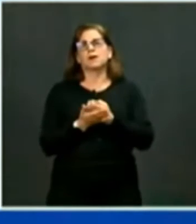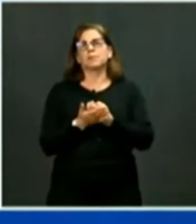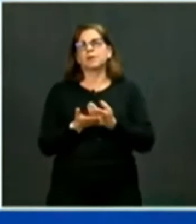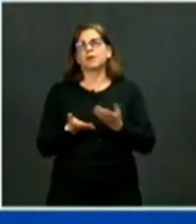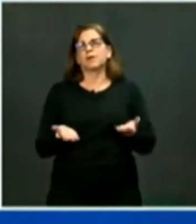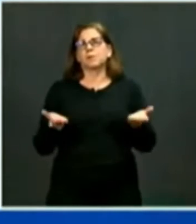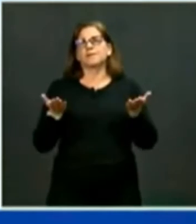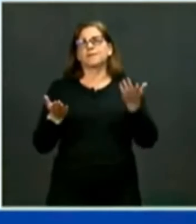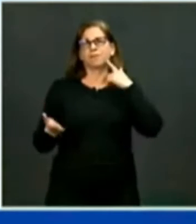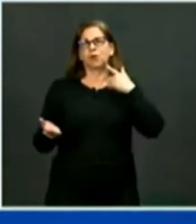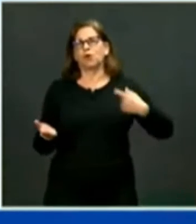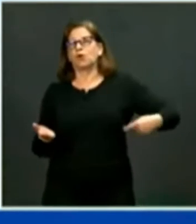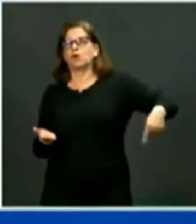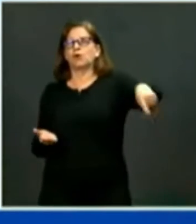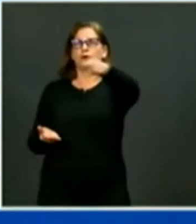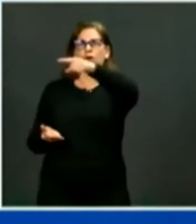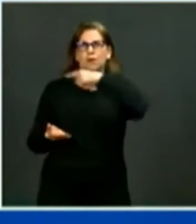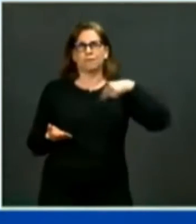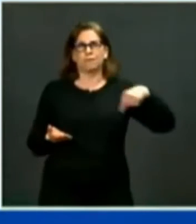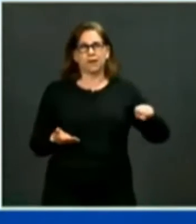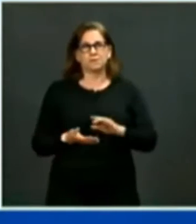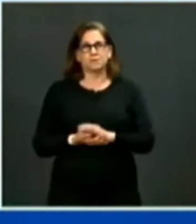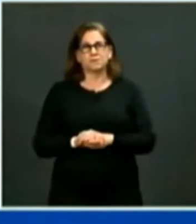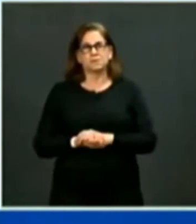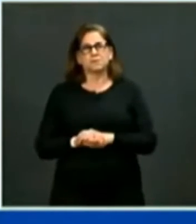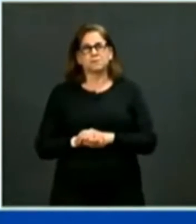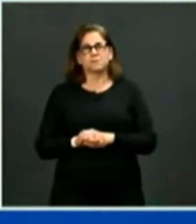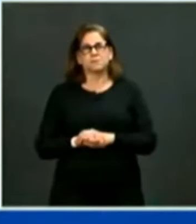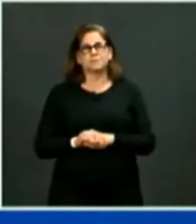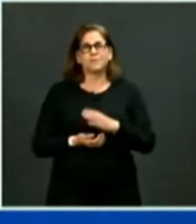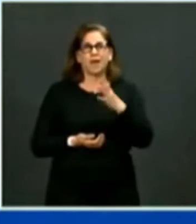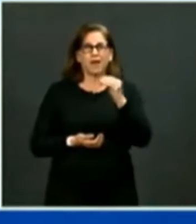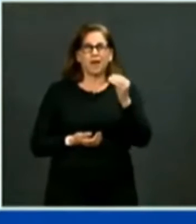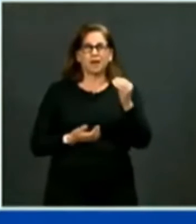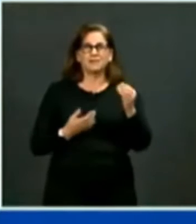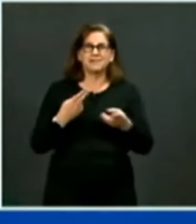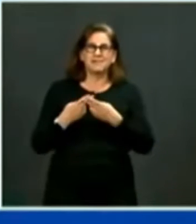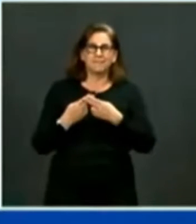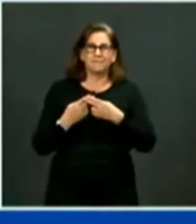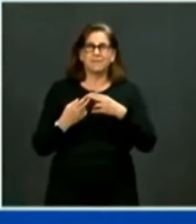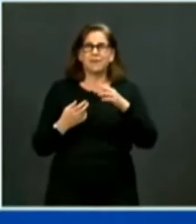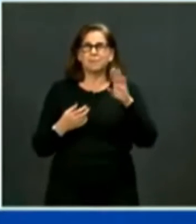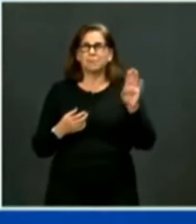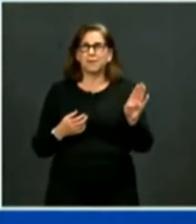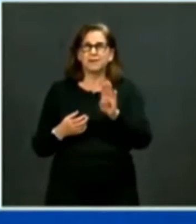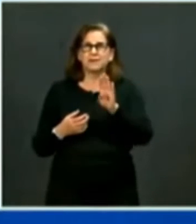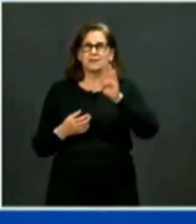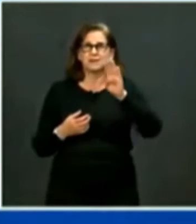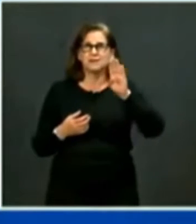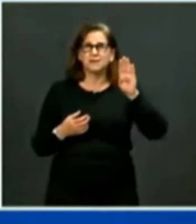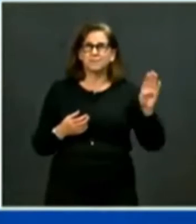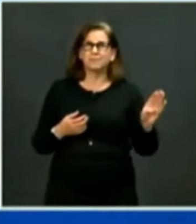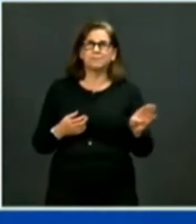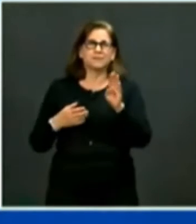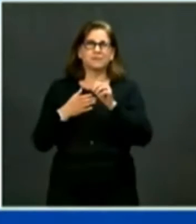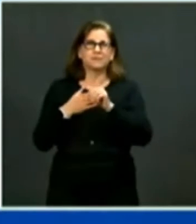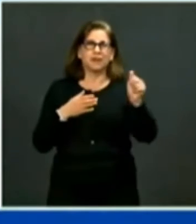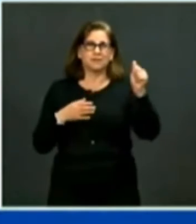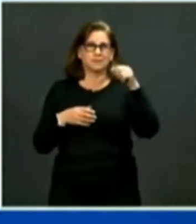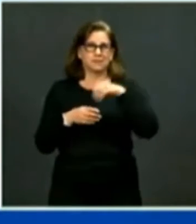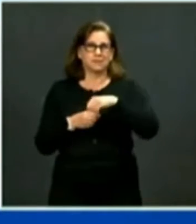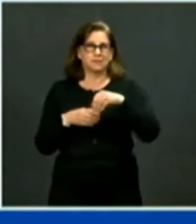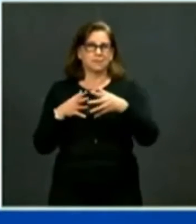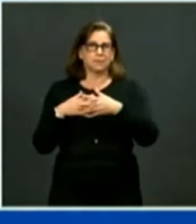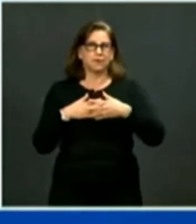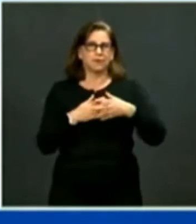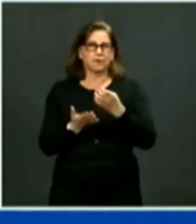And save billions of American dollars. In the meantime, much of it,